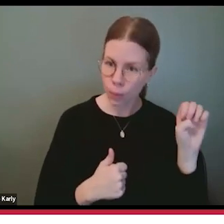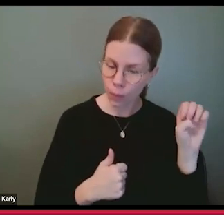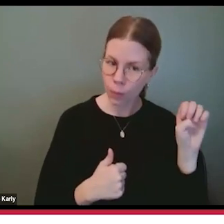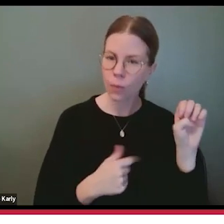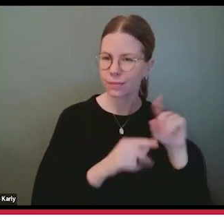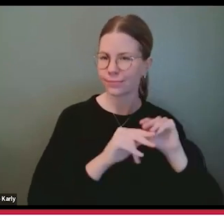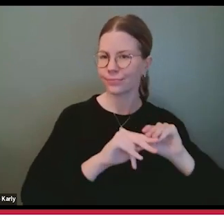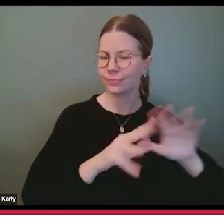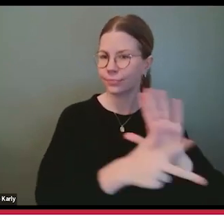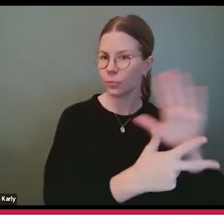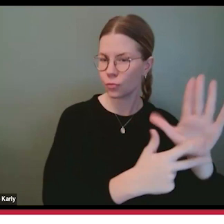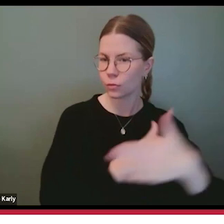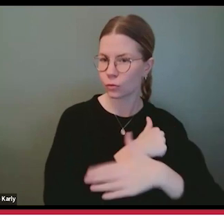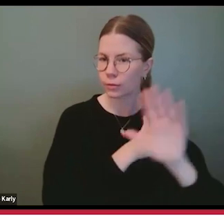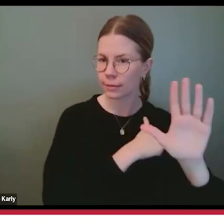reactivation